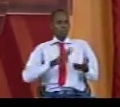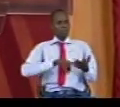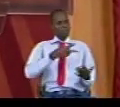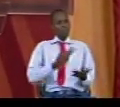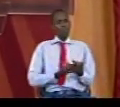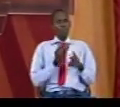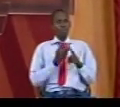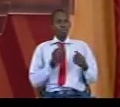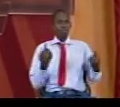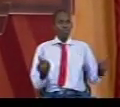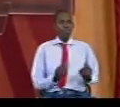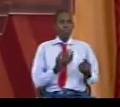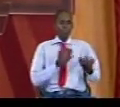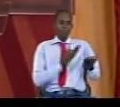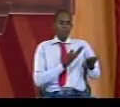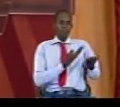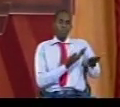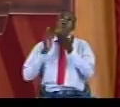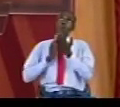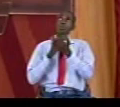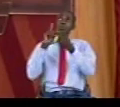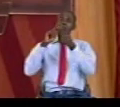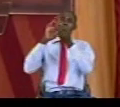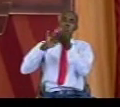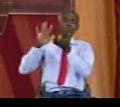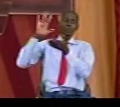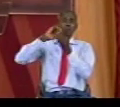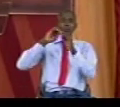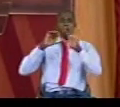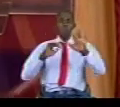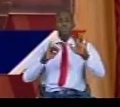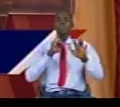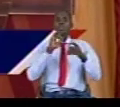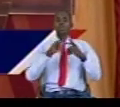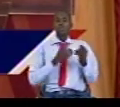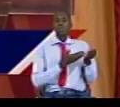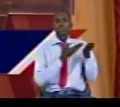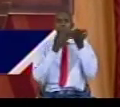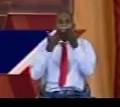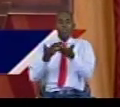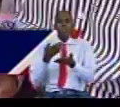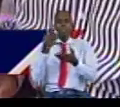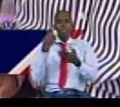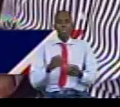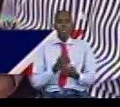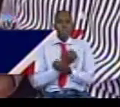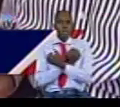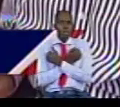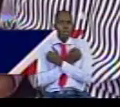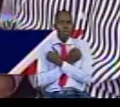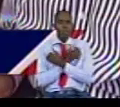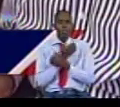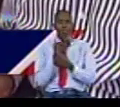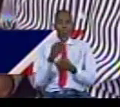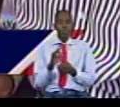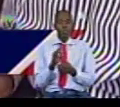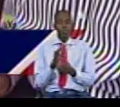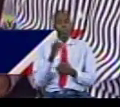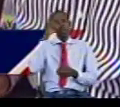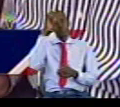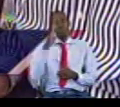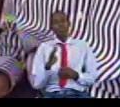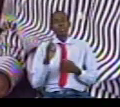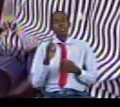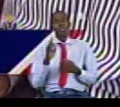bring us to glory. Number five, it was to convey the love of God to sinful humanity. To convey the love of God,